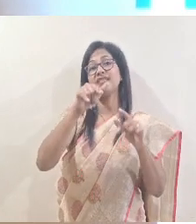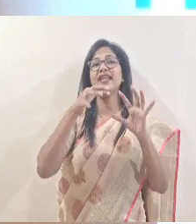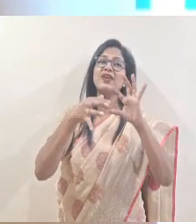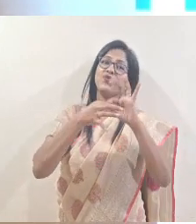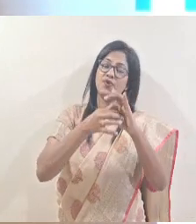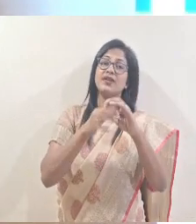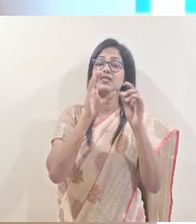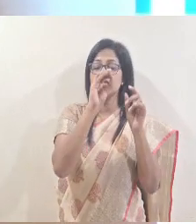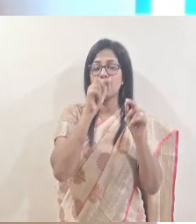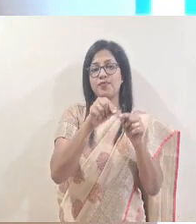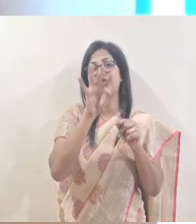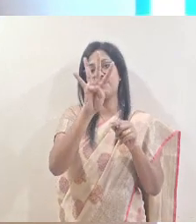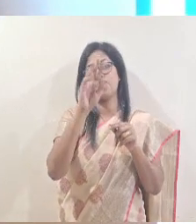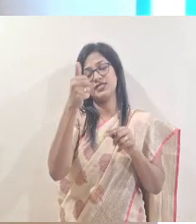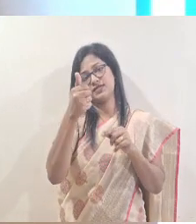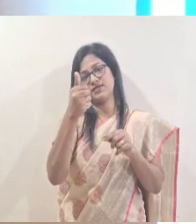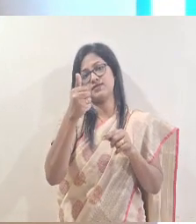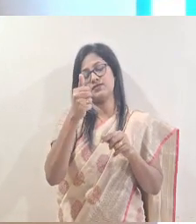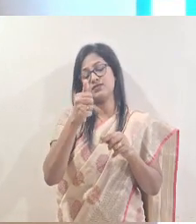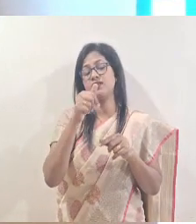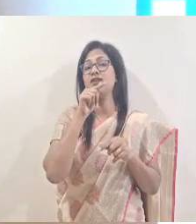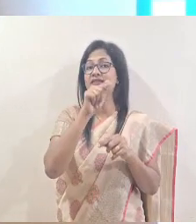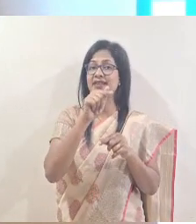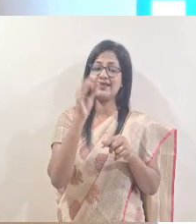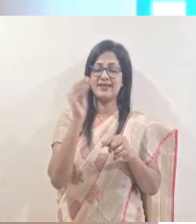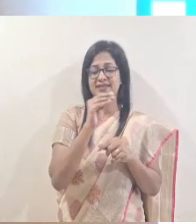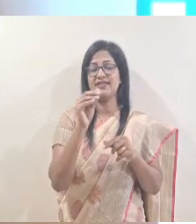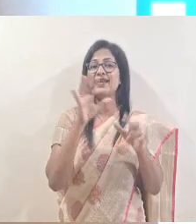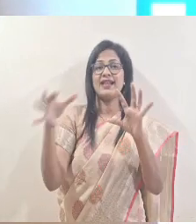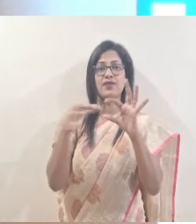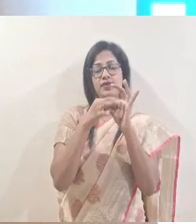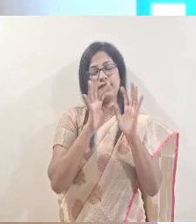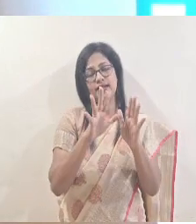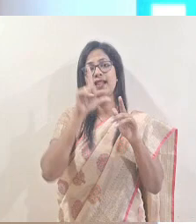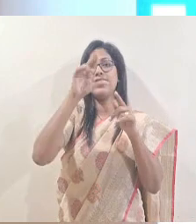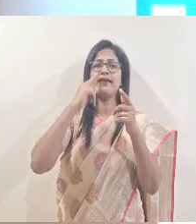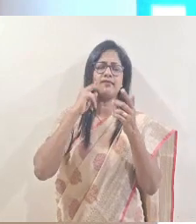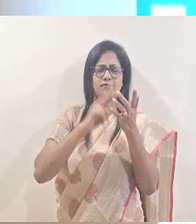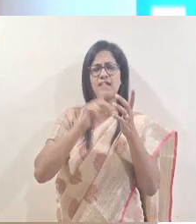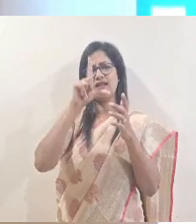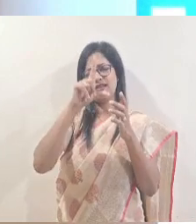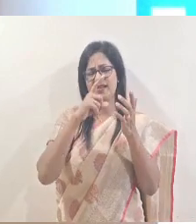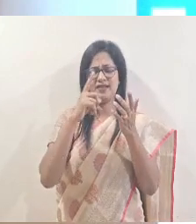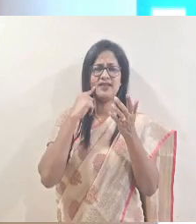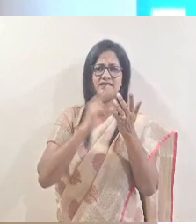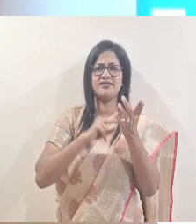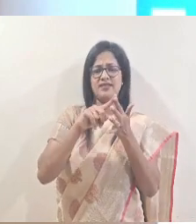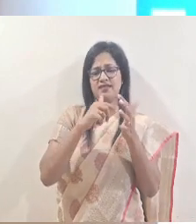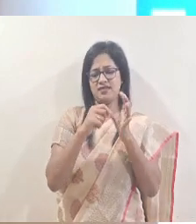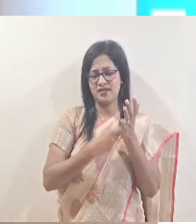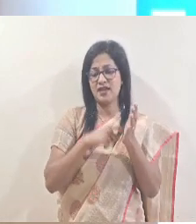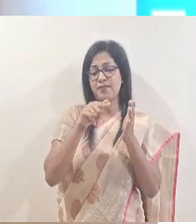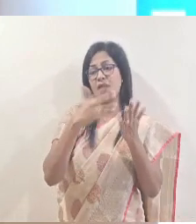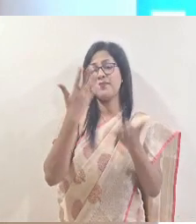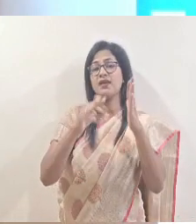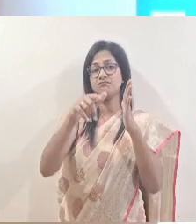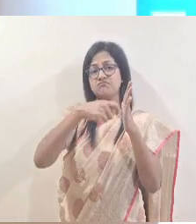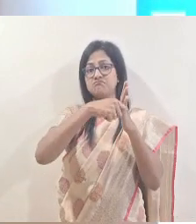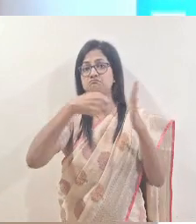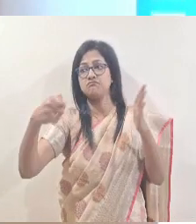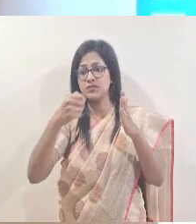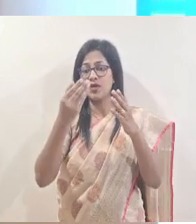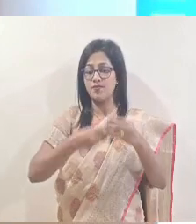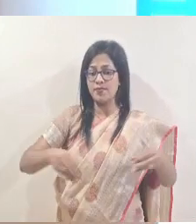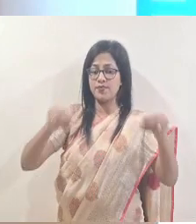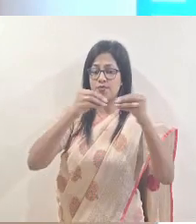was found out to be 0.468. Okay. That respect to correlation. Linear. That and I might actually extend this